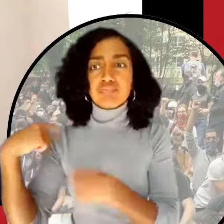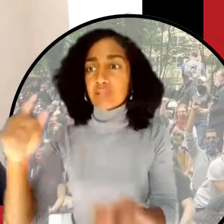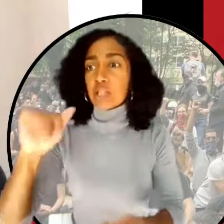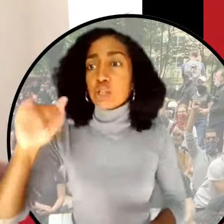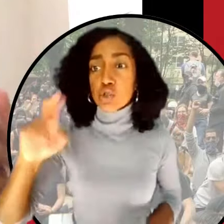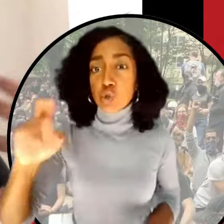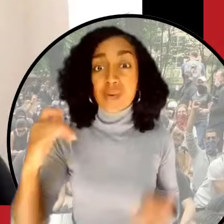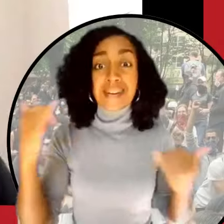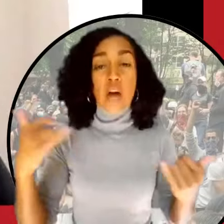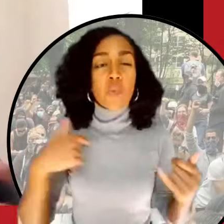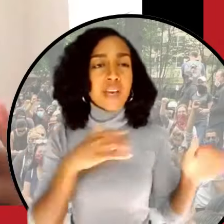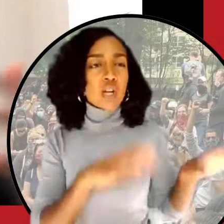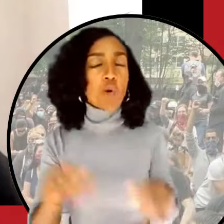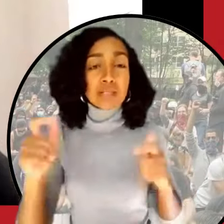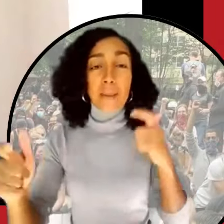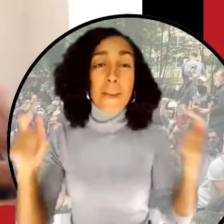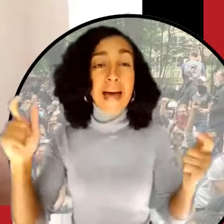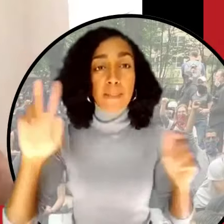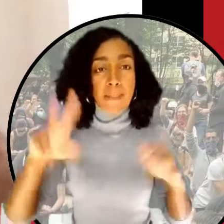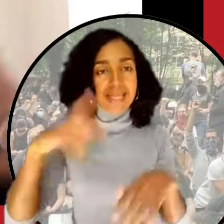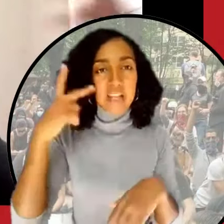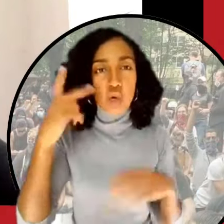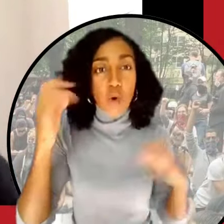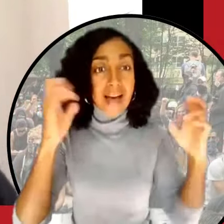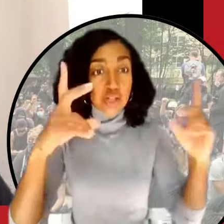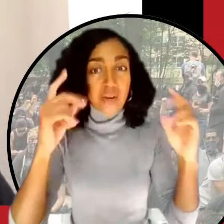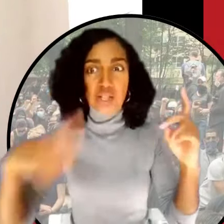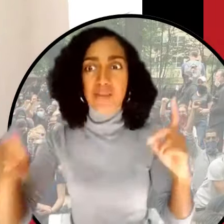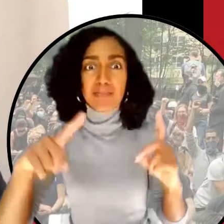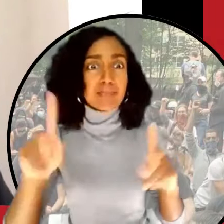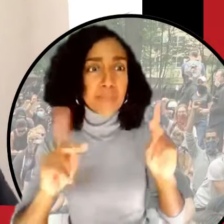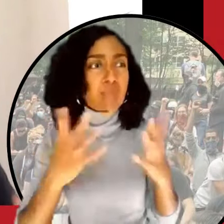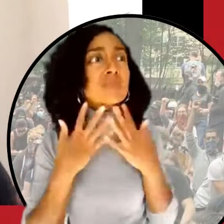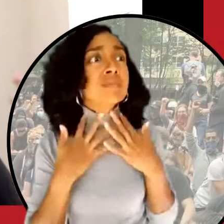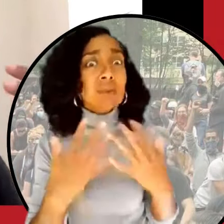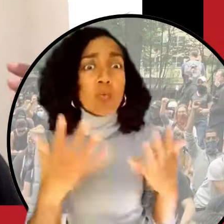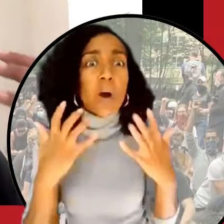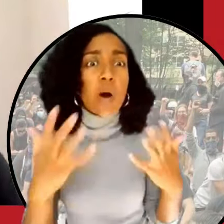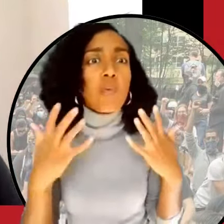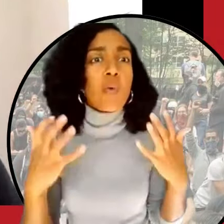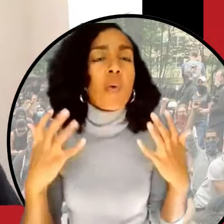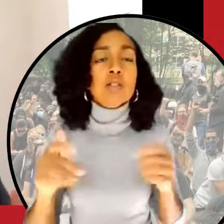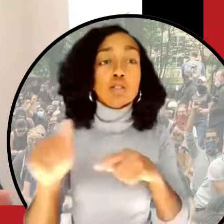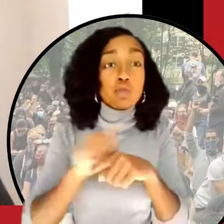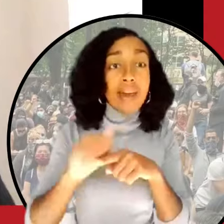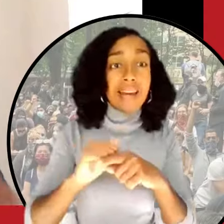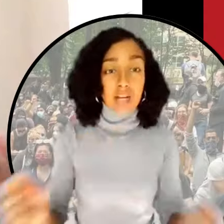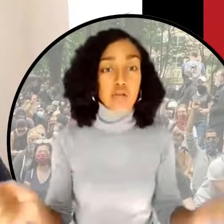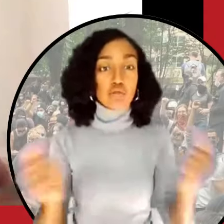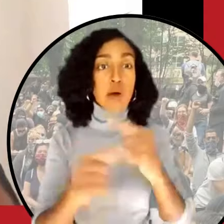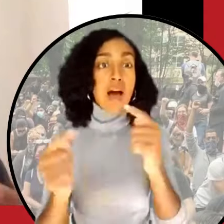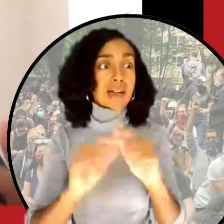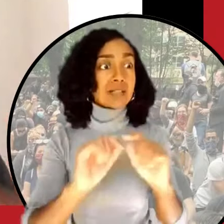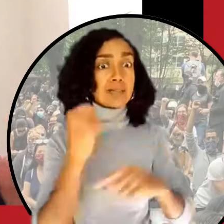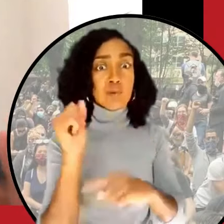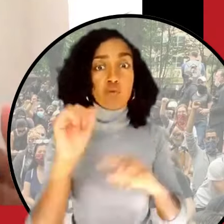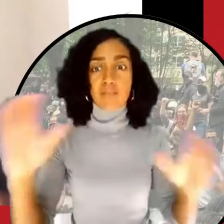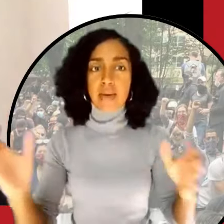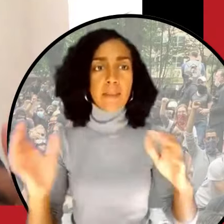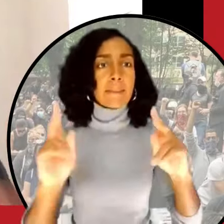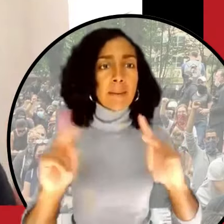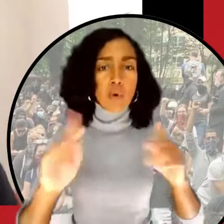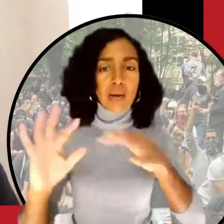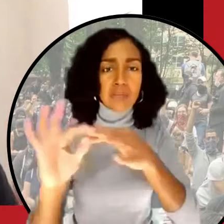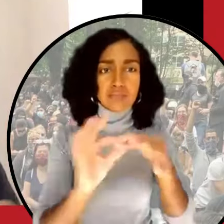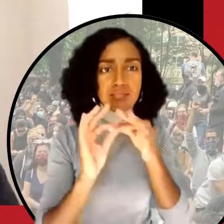thirsty for, the training and cross-sectoral multi-tactical intervention that people are demanding. And then to give them movement